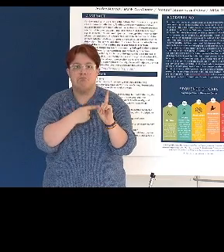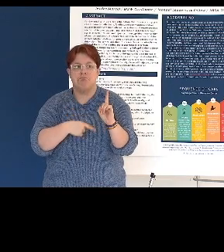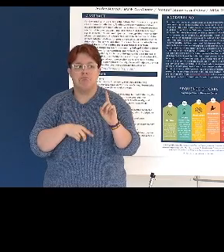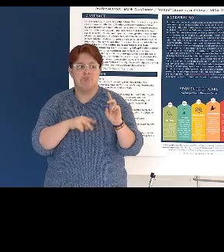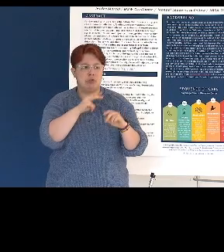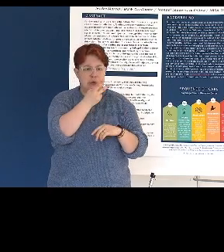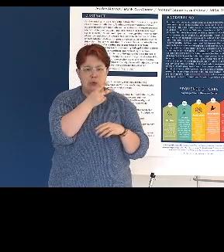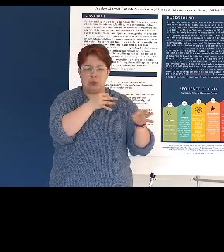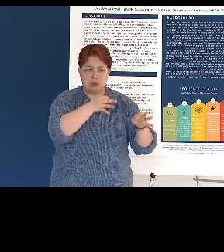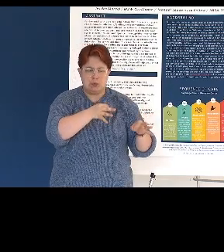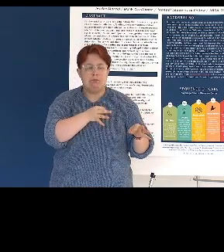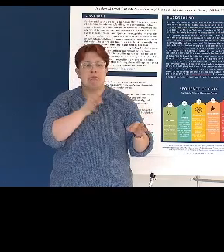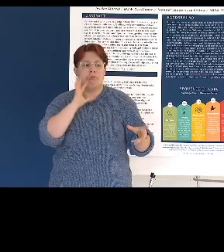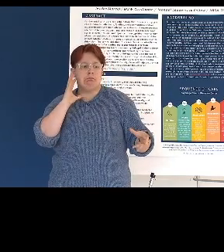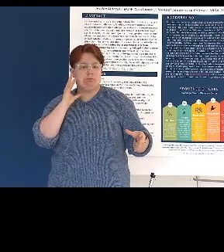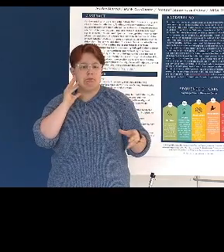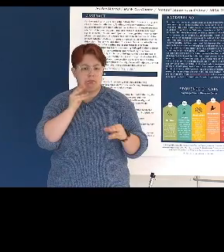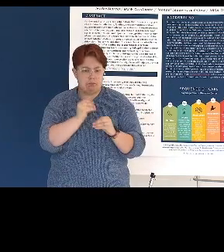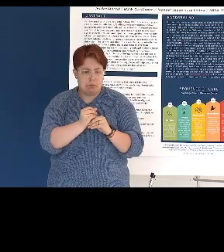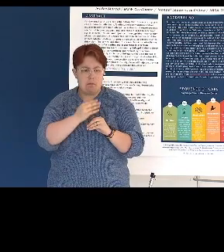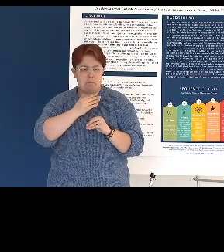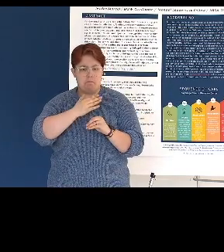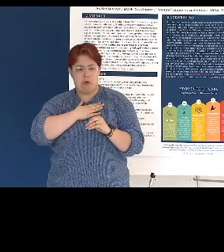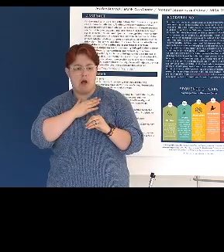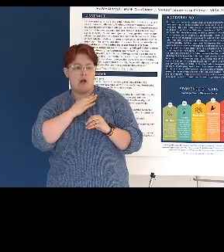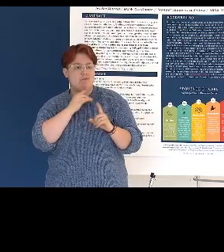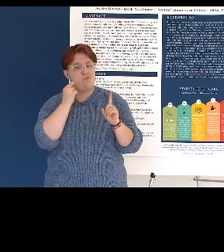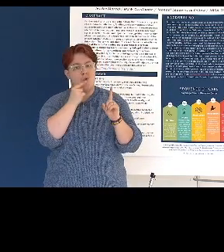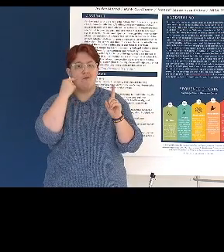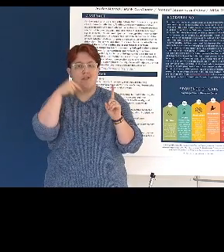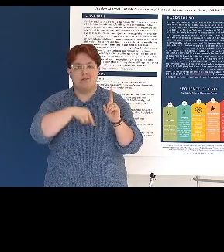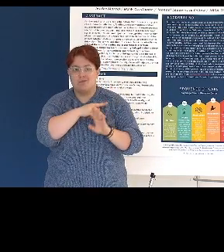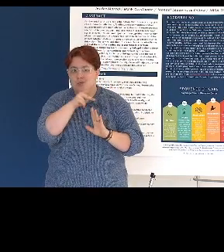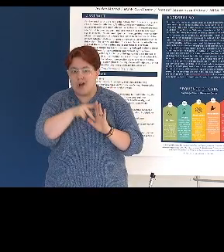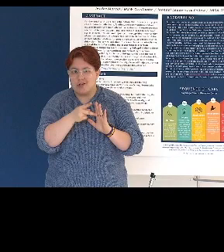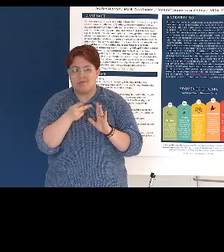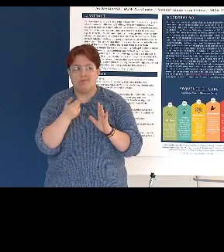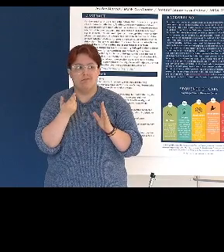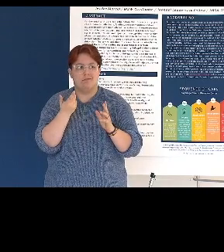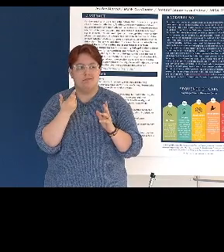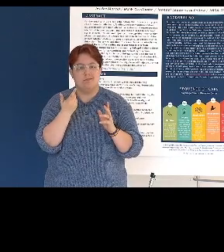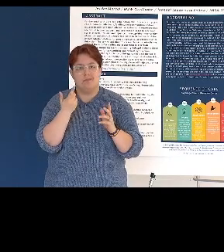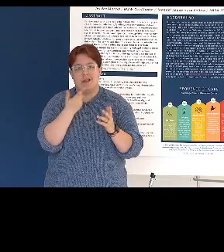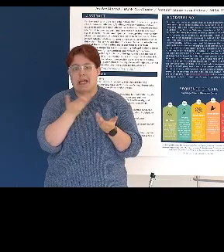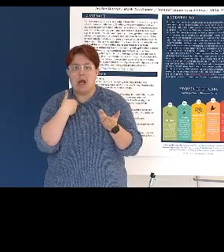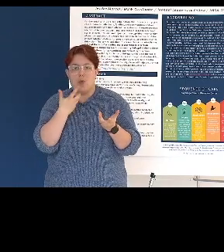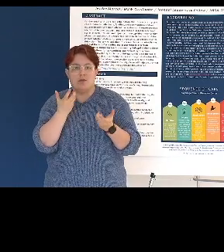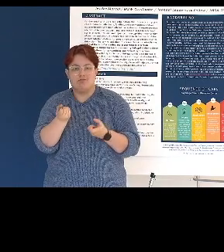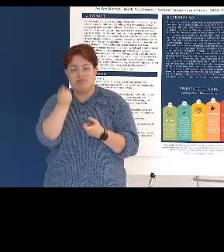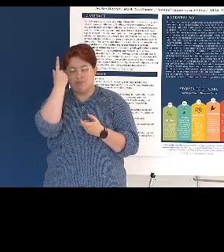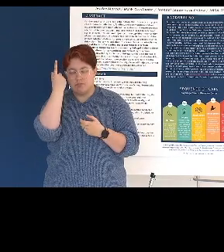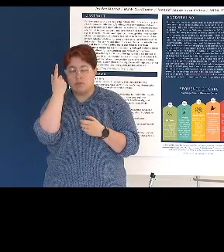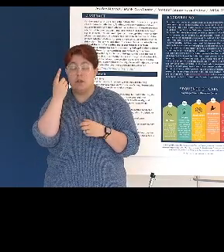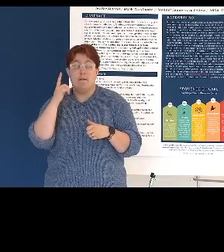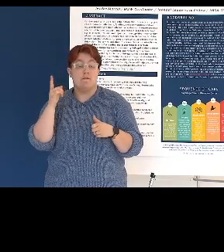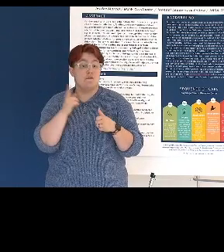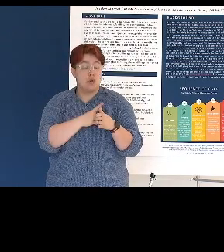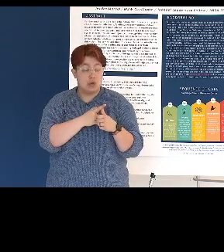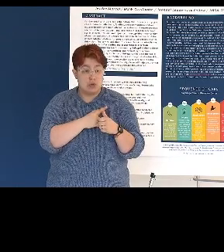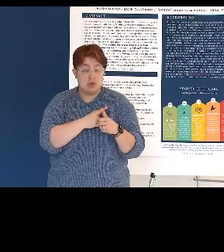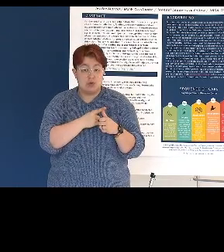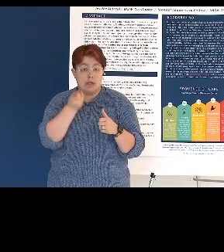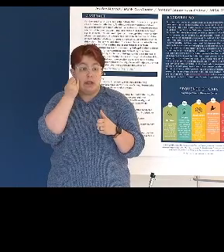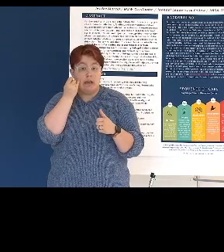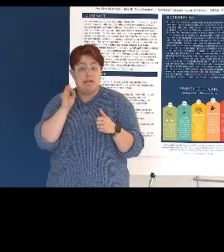spirit and essence of what this project sought to understand. First, whether cultivating bodily movement